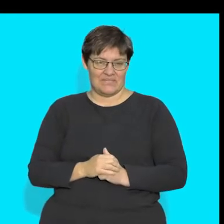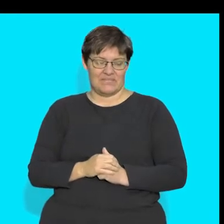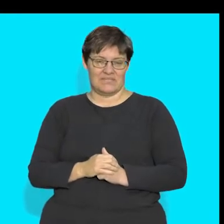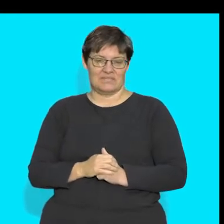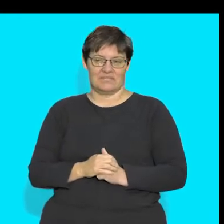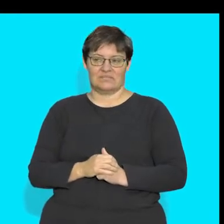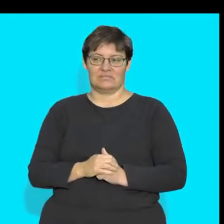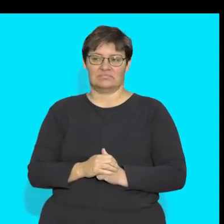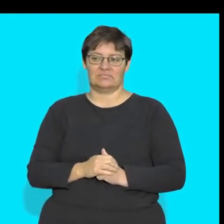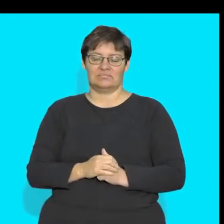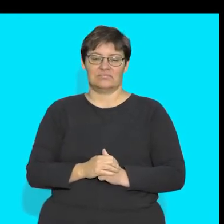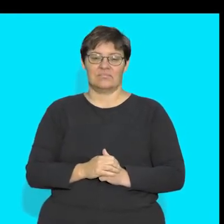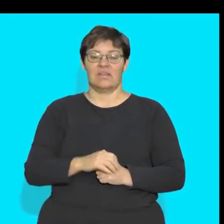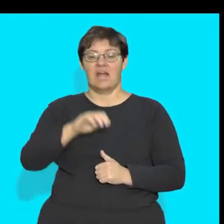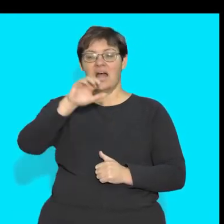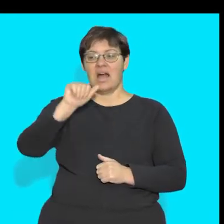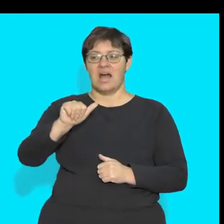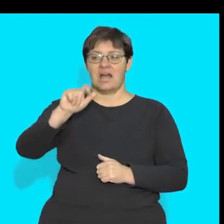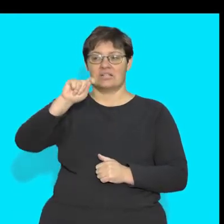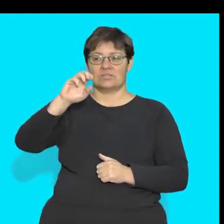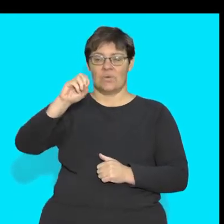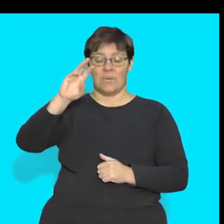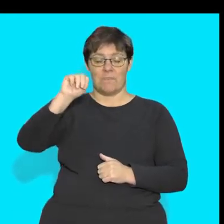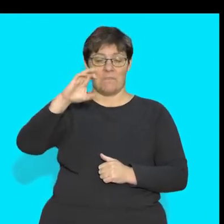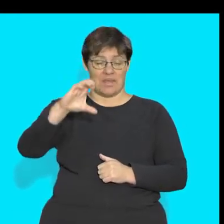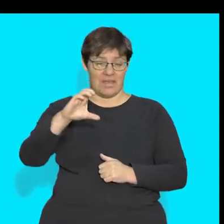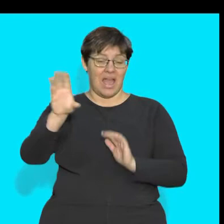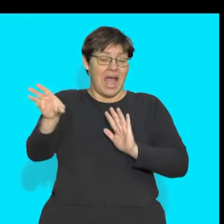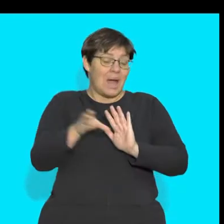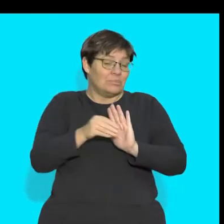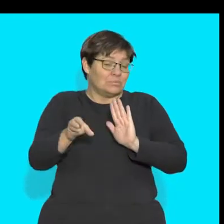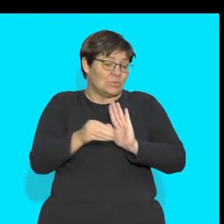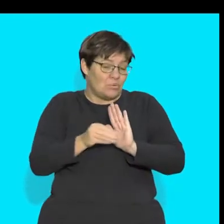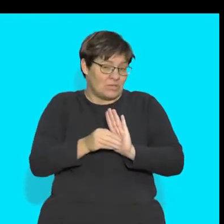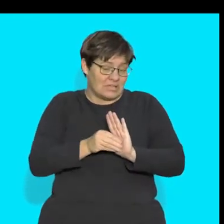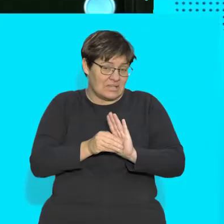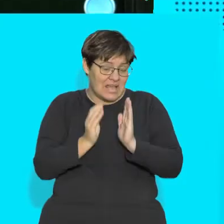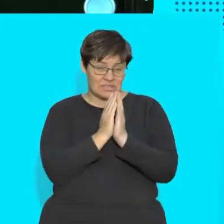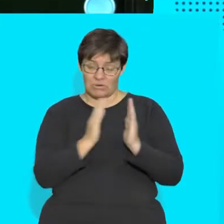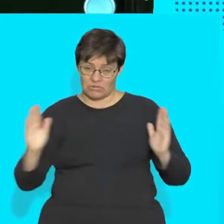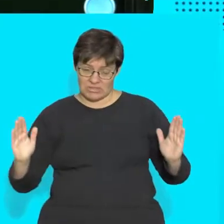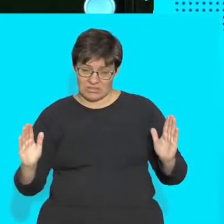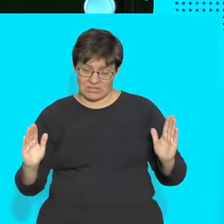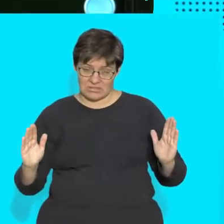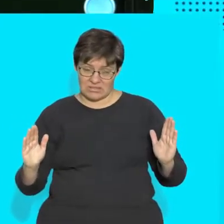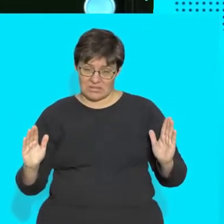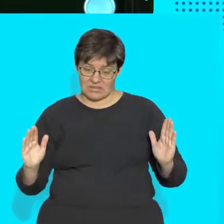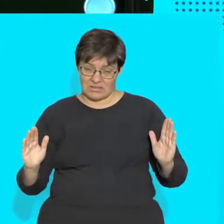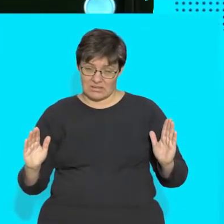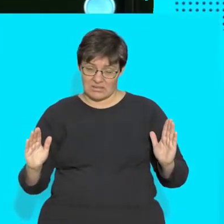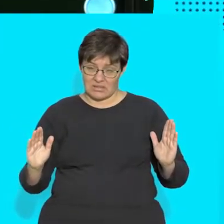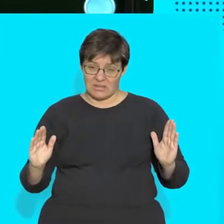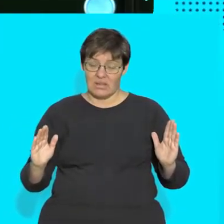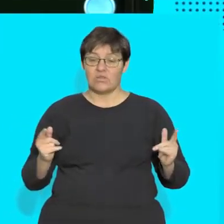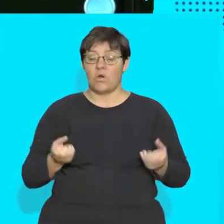The atomic absorption spectrum, now emission means give off. Absorption means